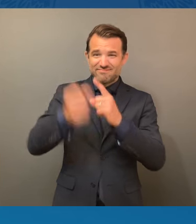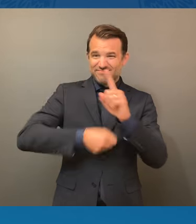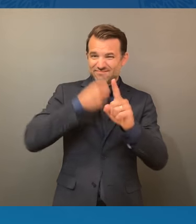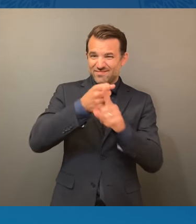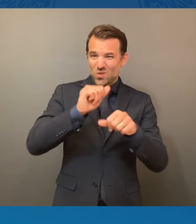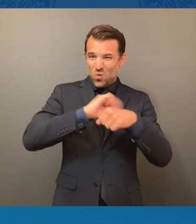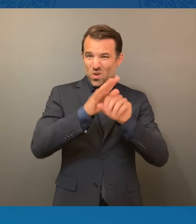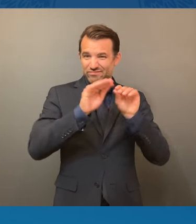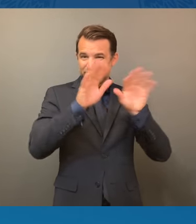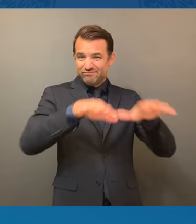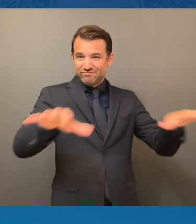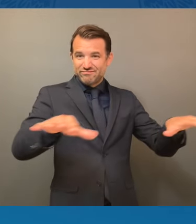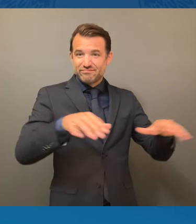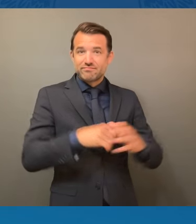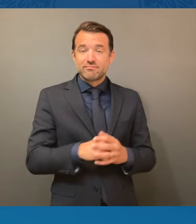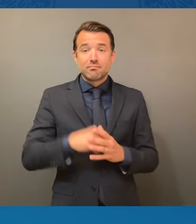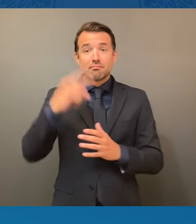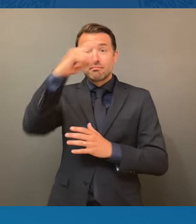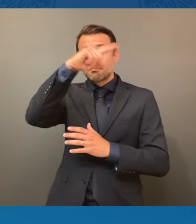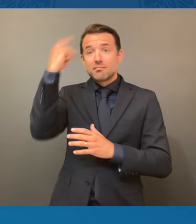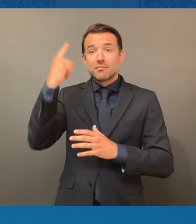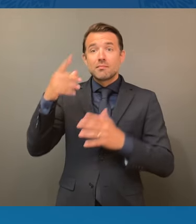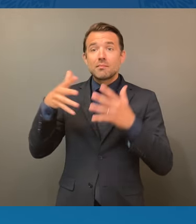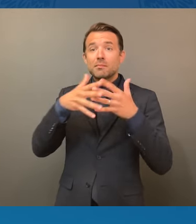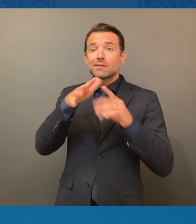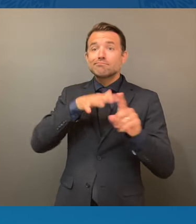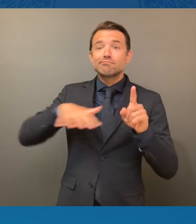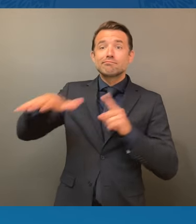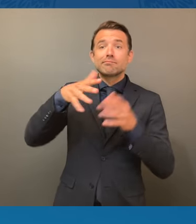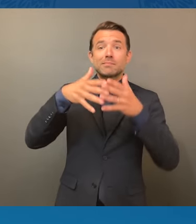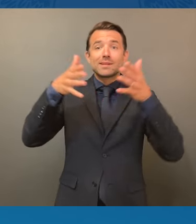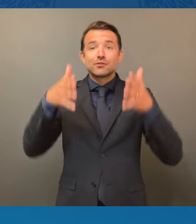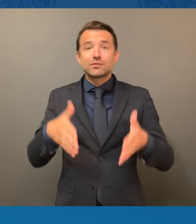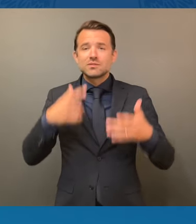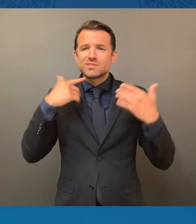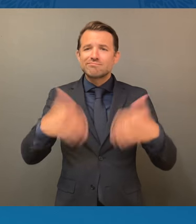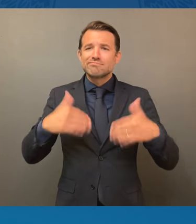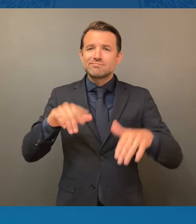Black Americans face unprecedented assaults on our civil rights,